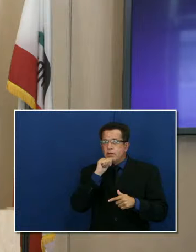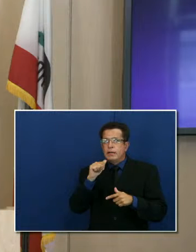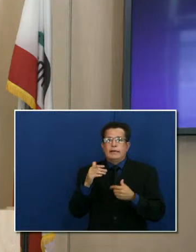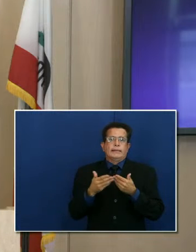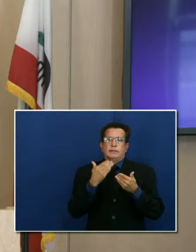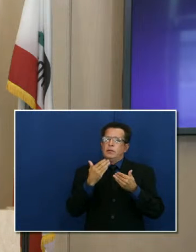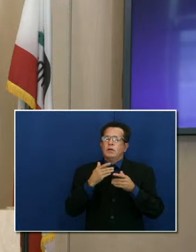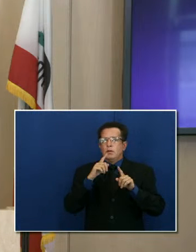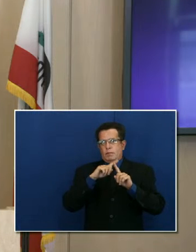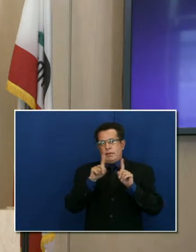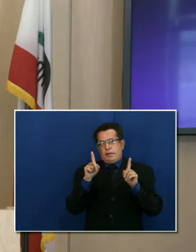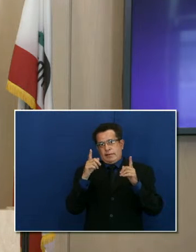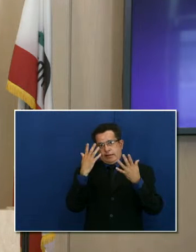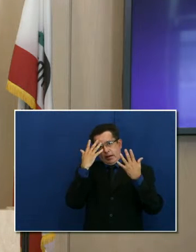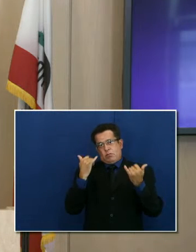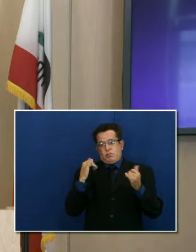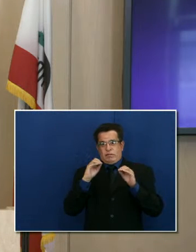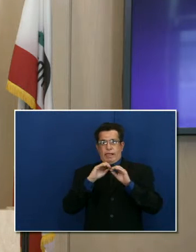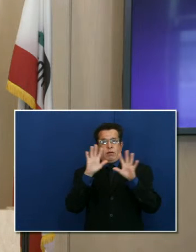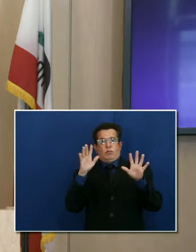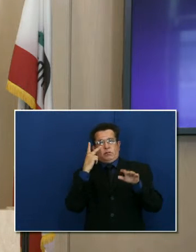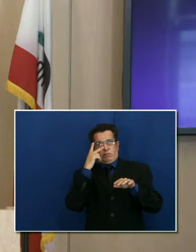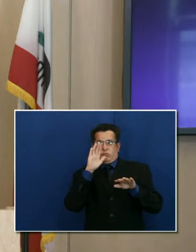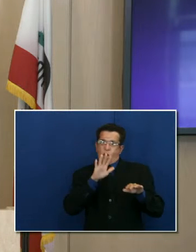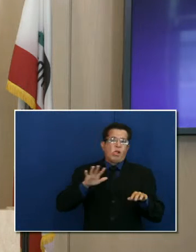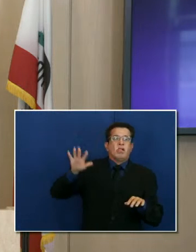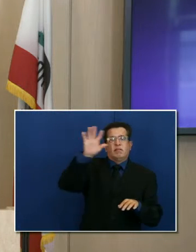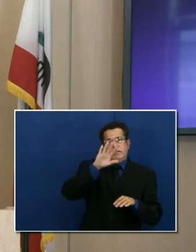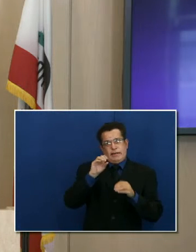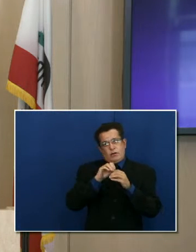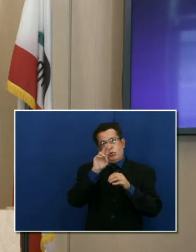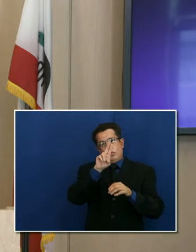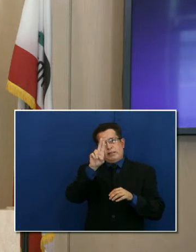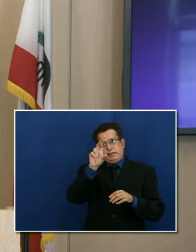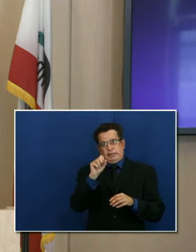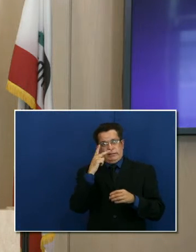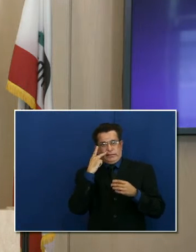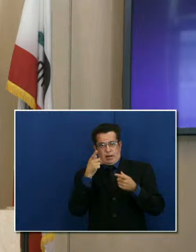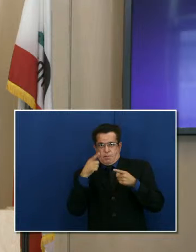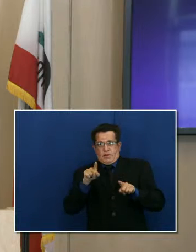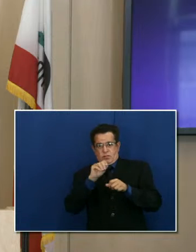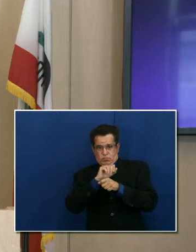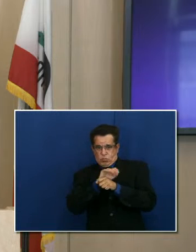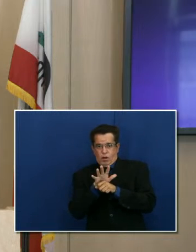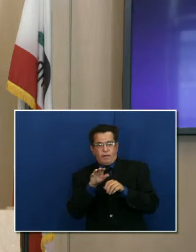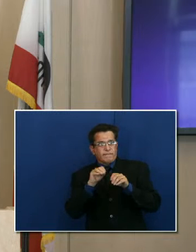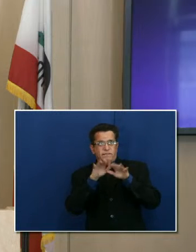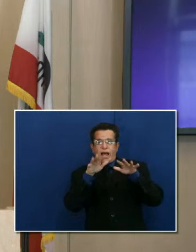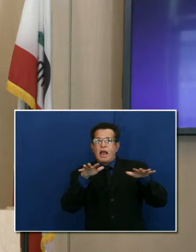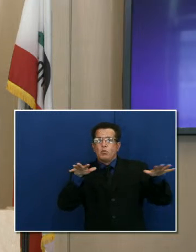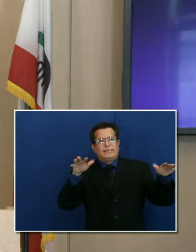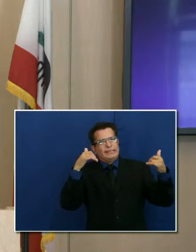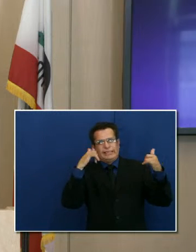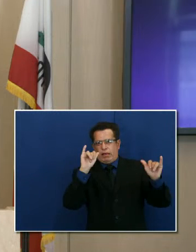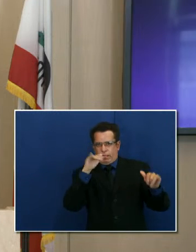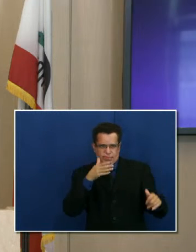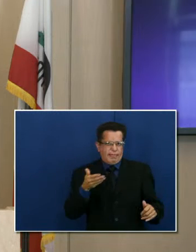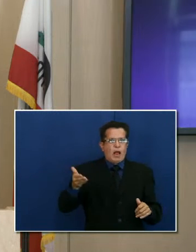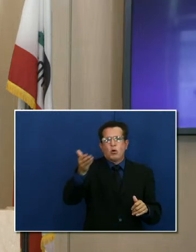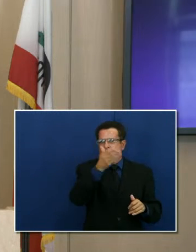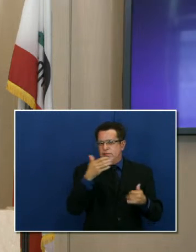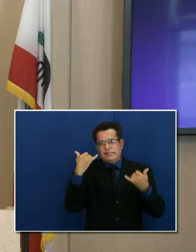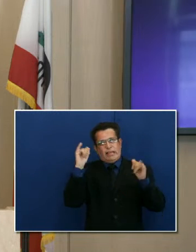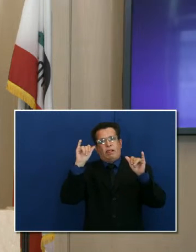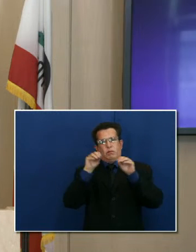very beginning, and certainly from national events this past week, coronavirus is still out there, it's still with us, and it's